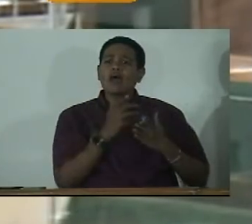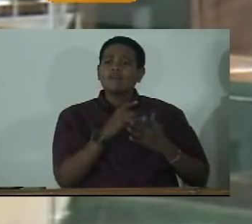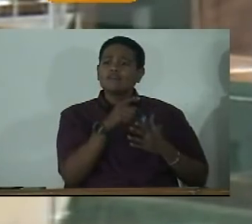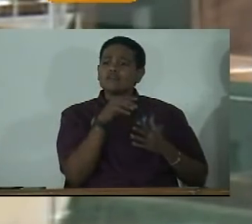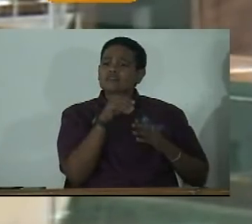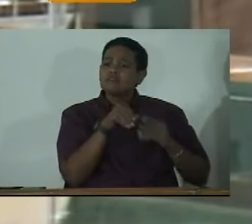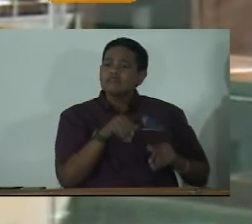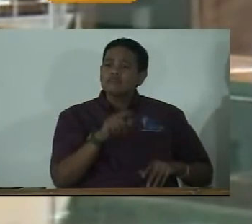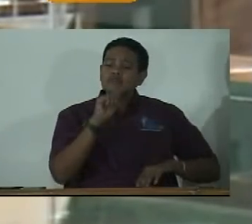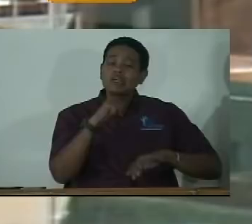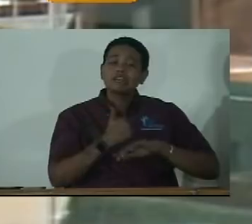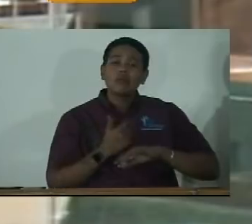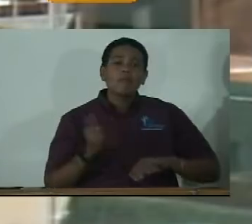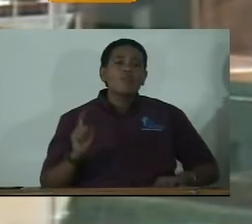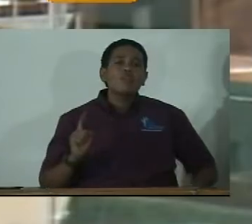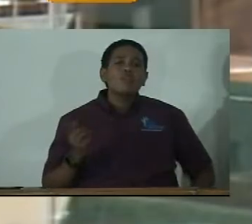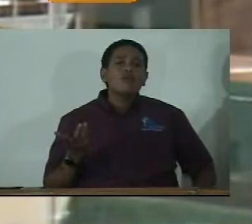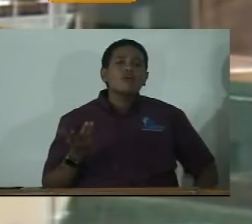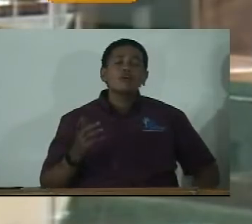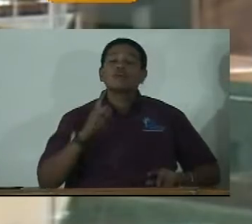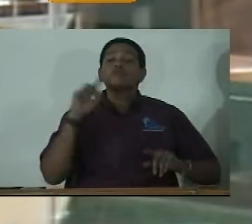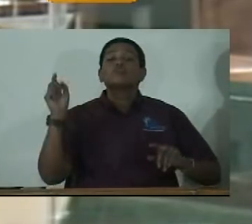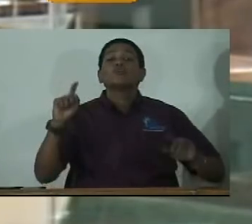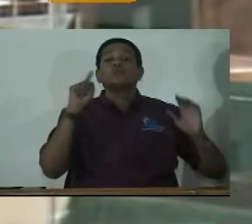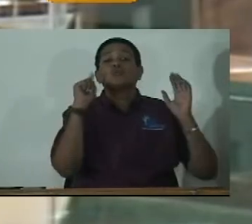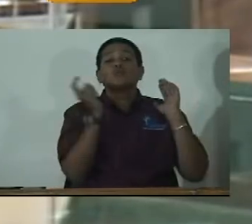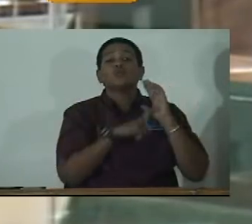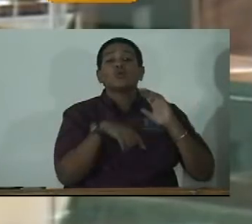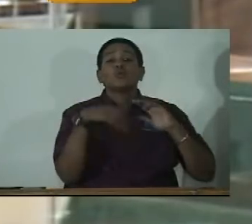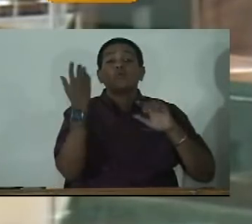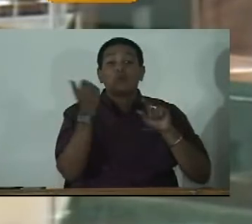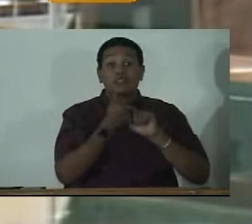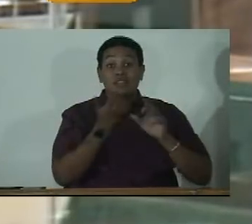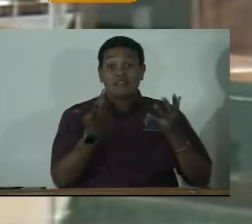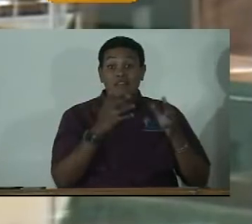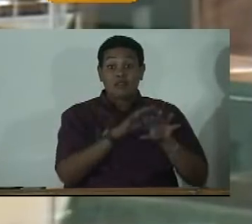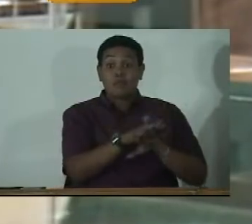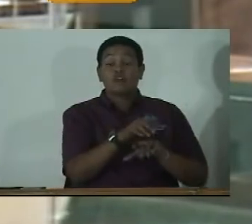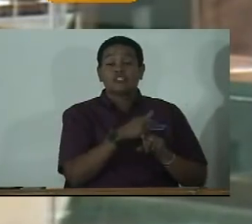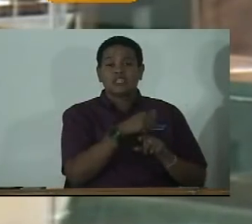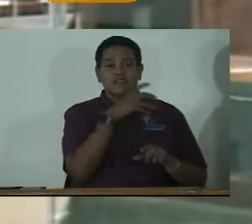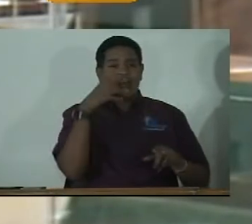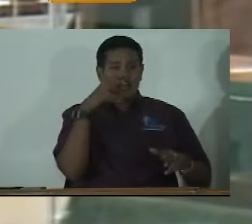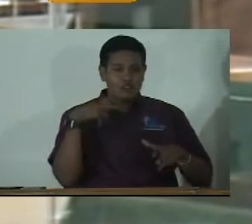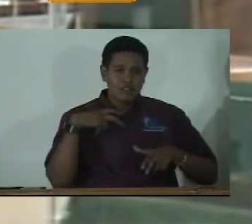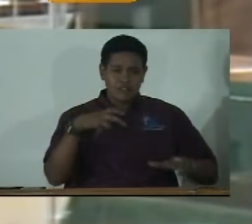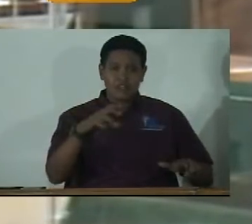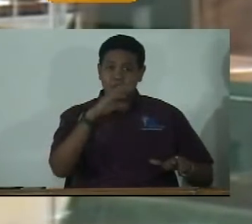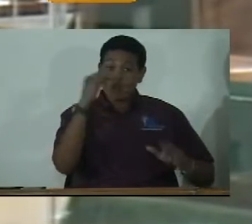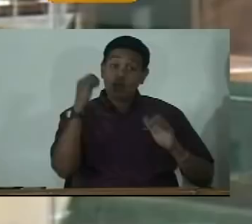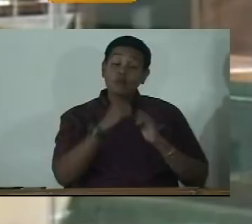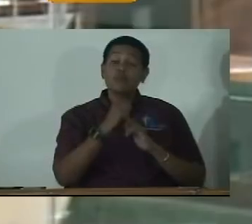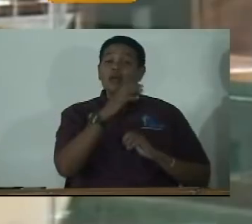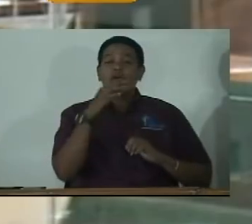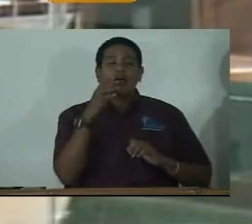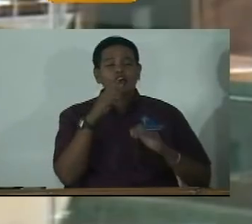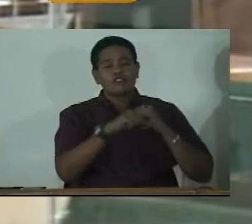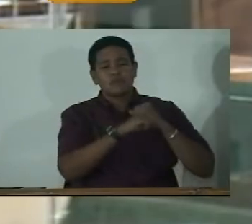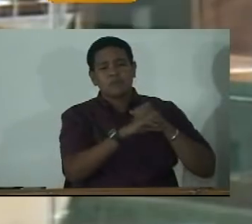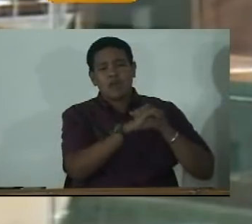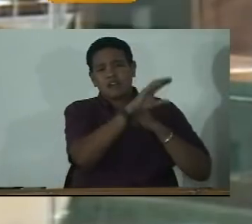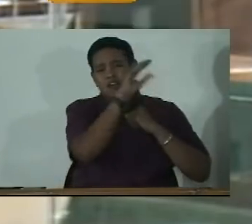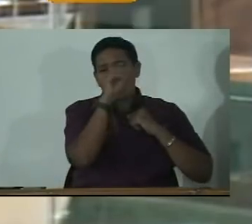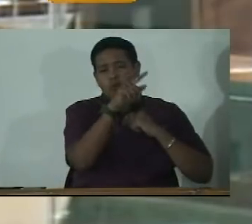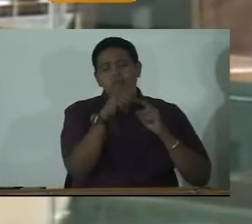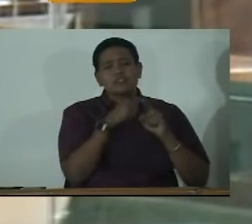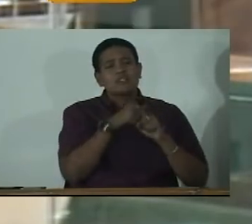were established. It should be noted that the merging of the Agro-Investment Corporation with the Agricultural Marketing Corporation